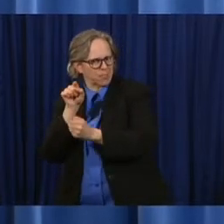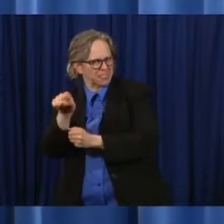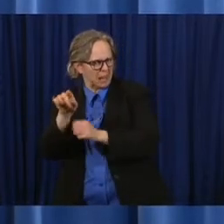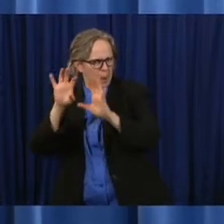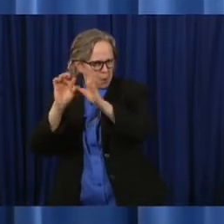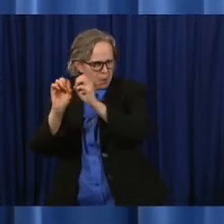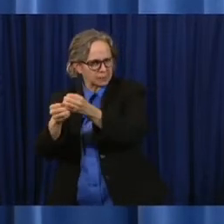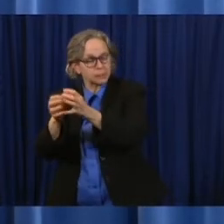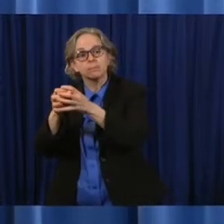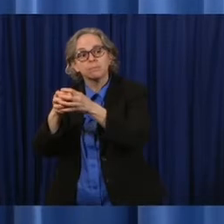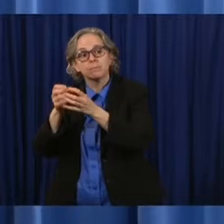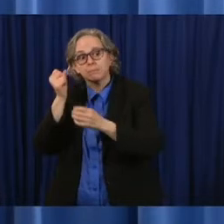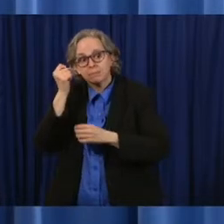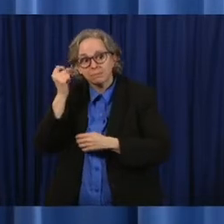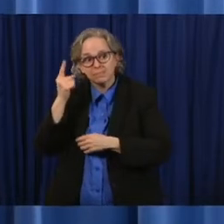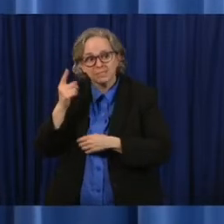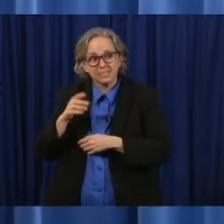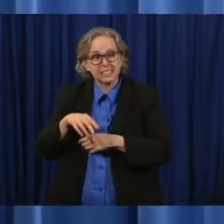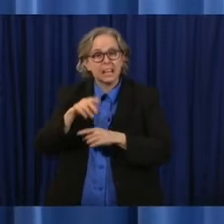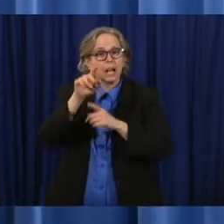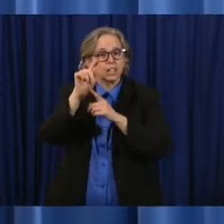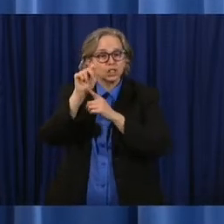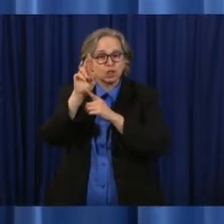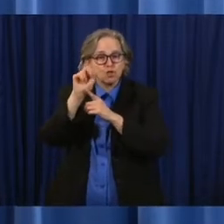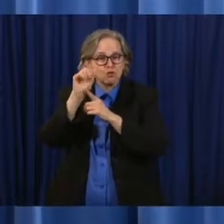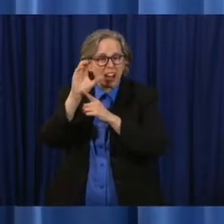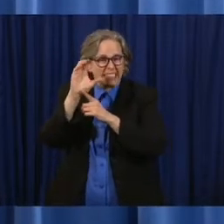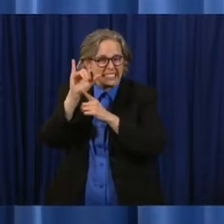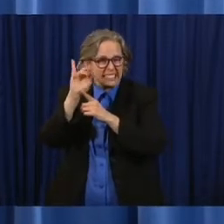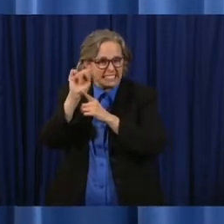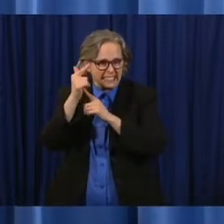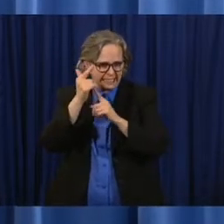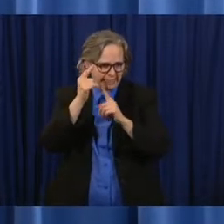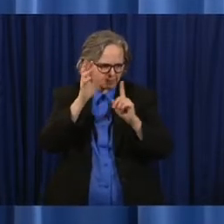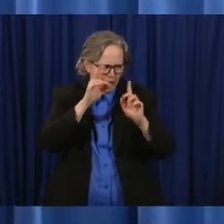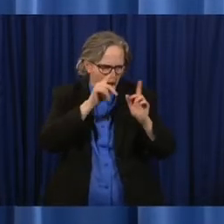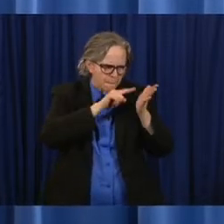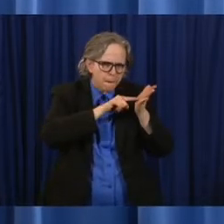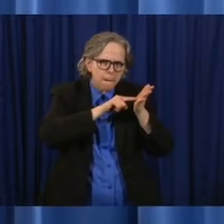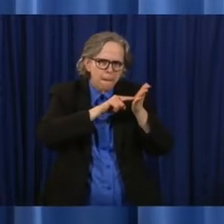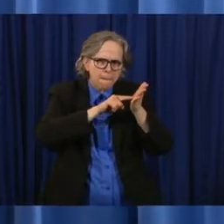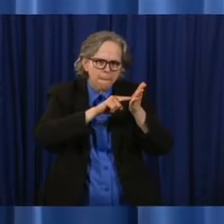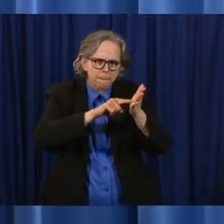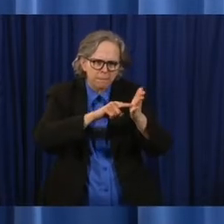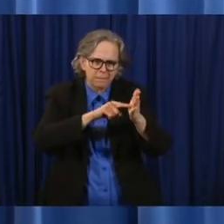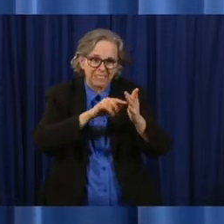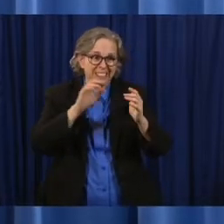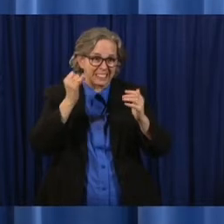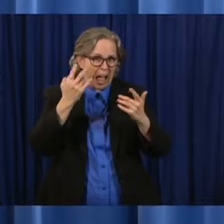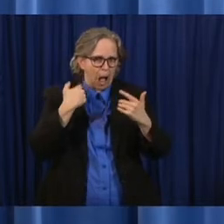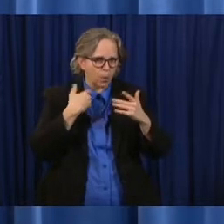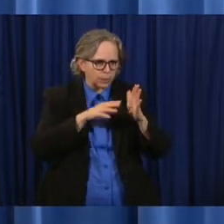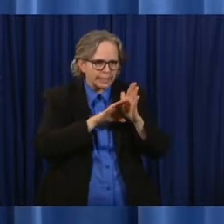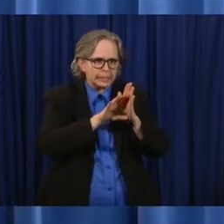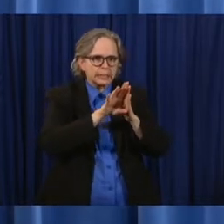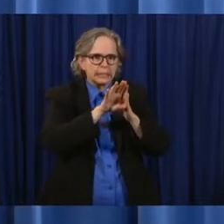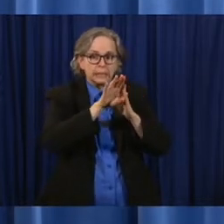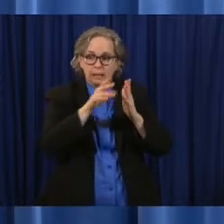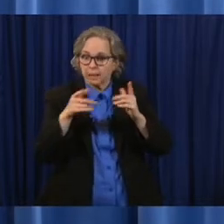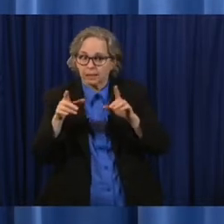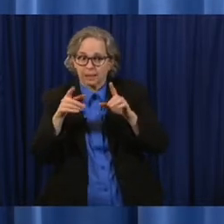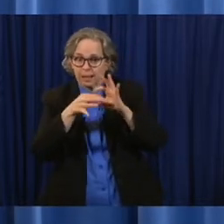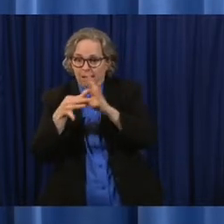tracing. So the tracing and the testing, those pieces are starting to come together, and I'll have more